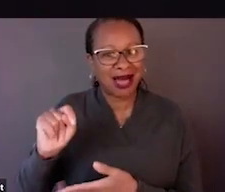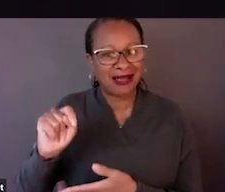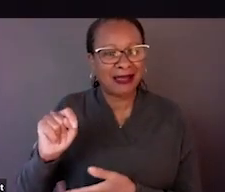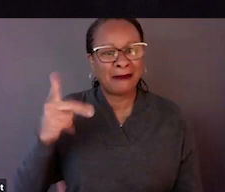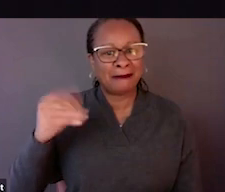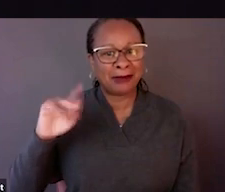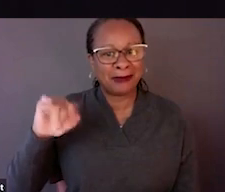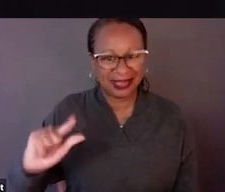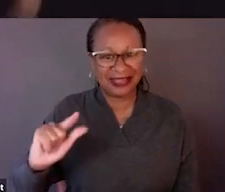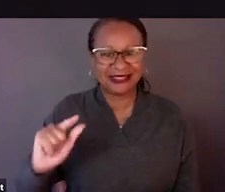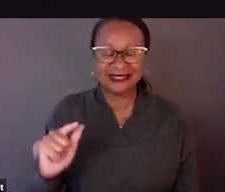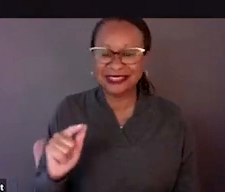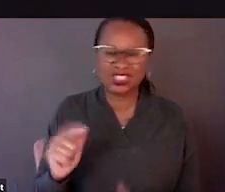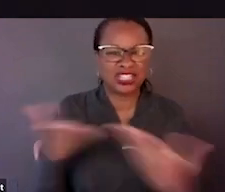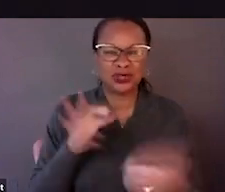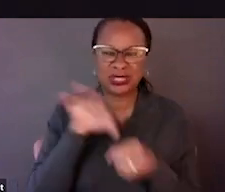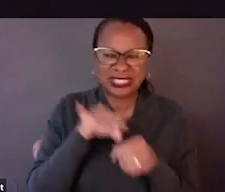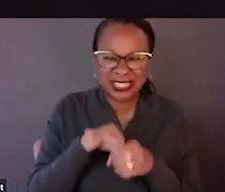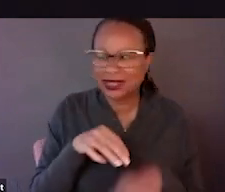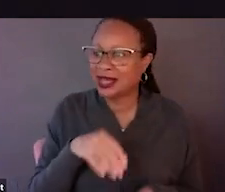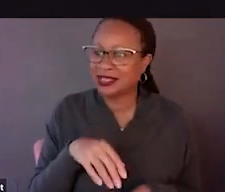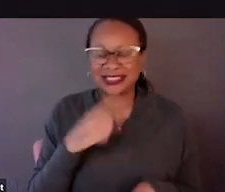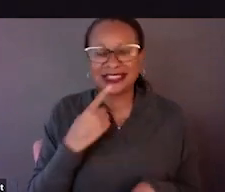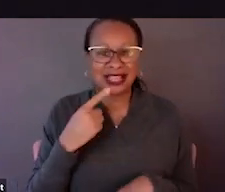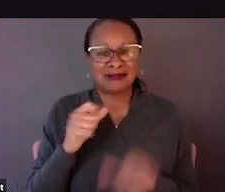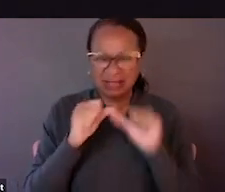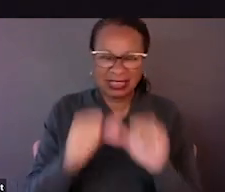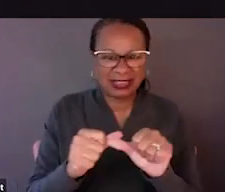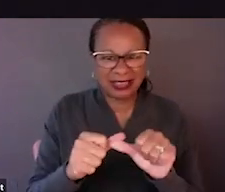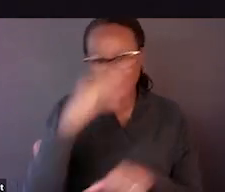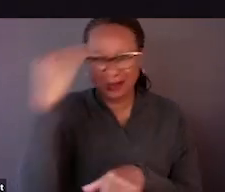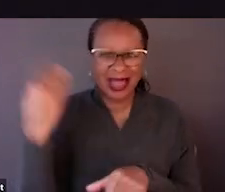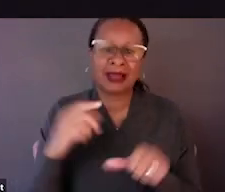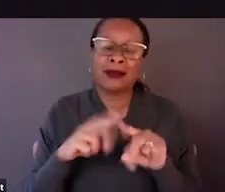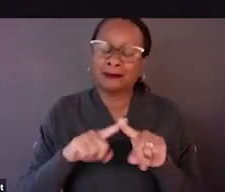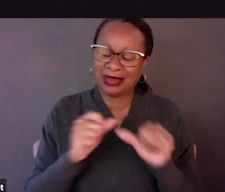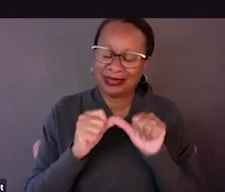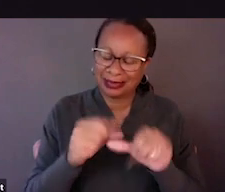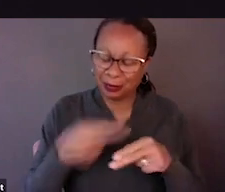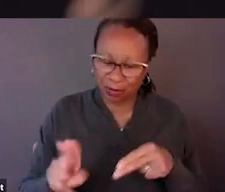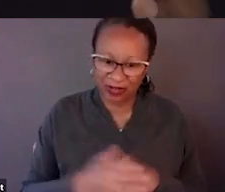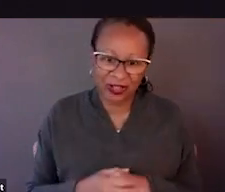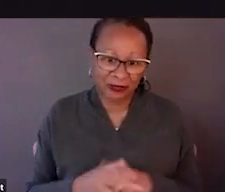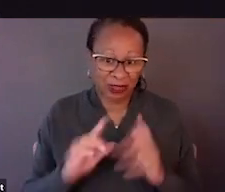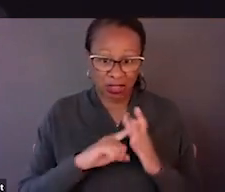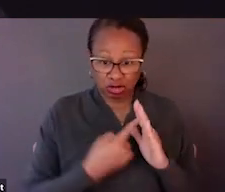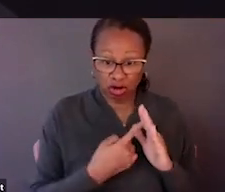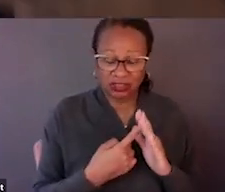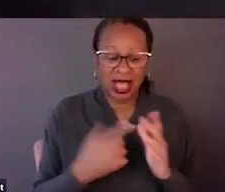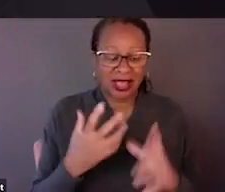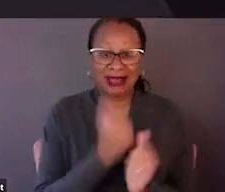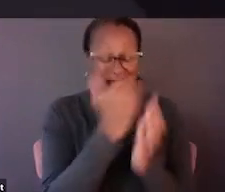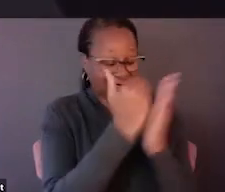what she says. Yeah. That's what she says. So she's brilliant. So how it all began is that I got a list of experts.